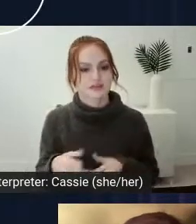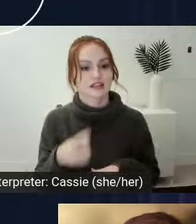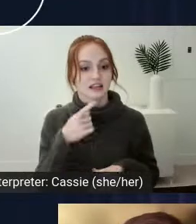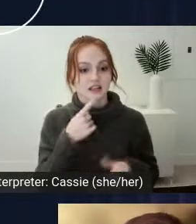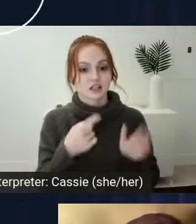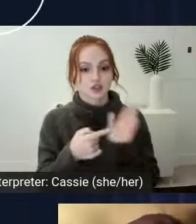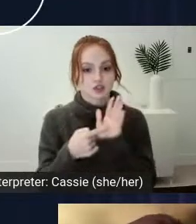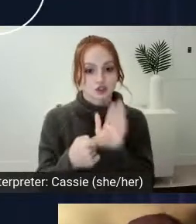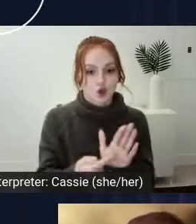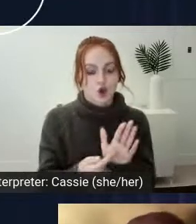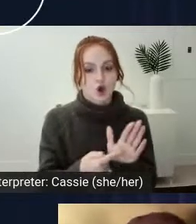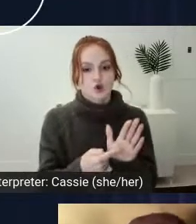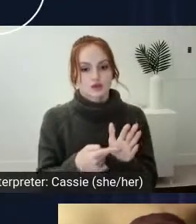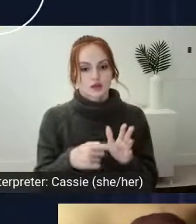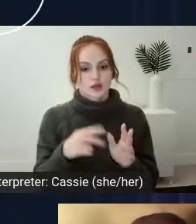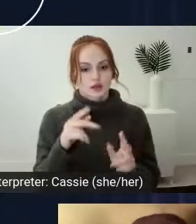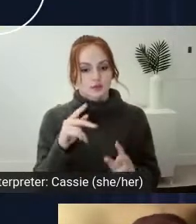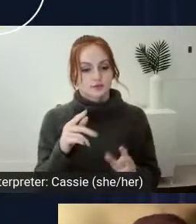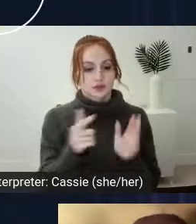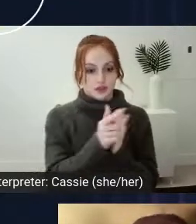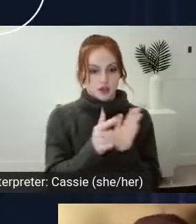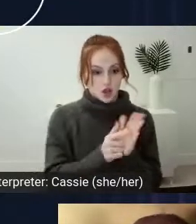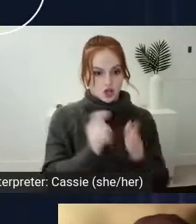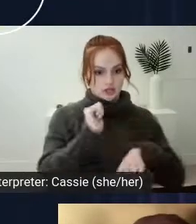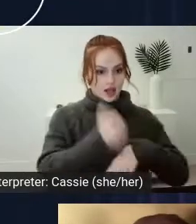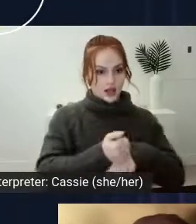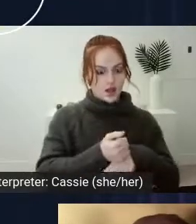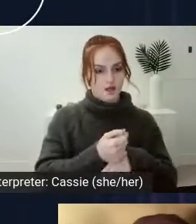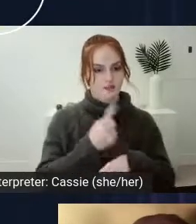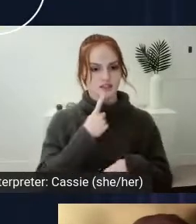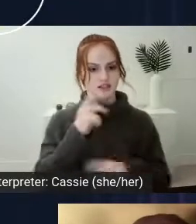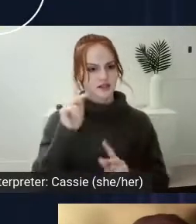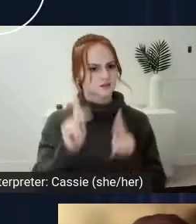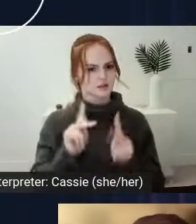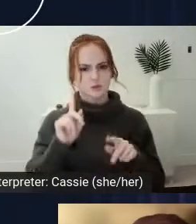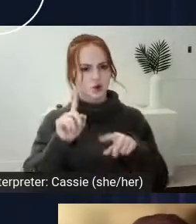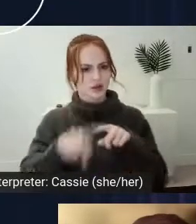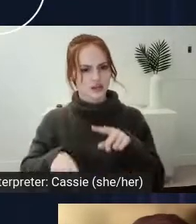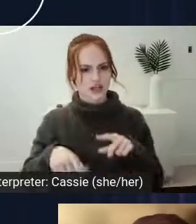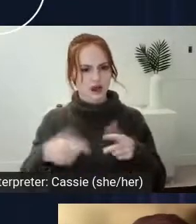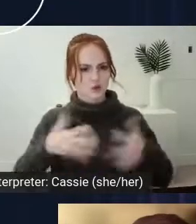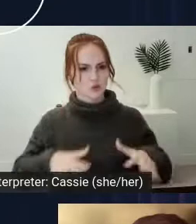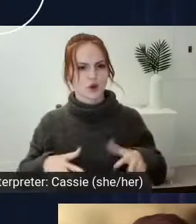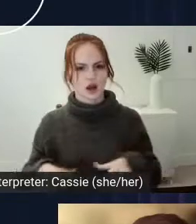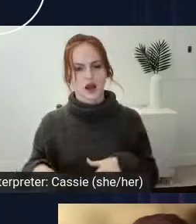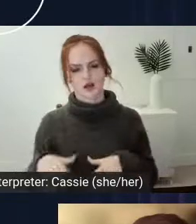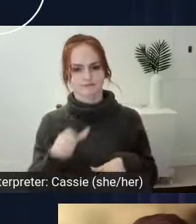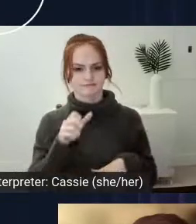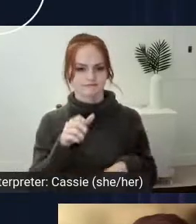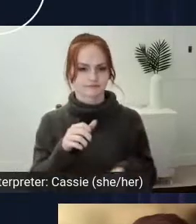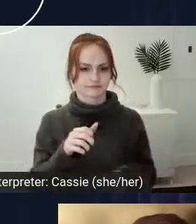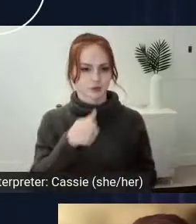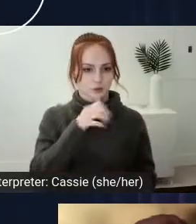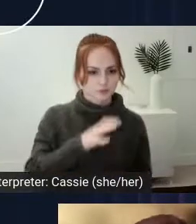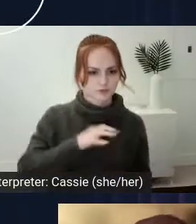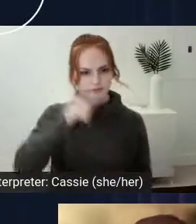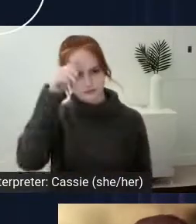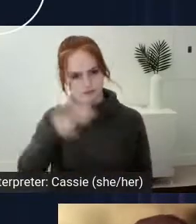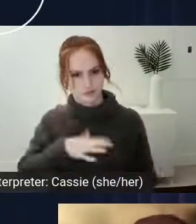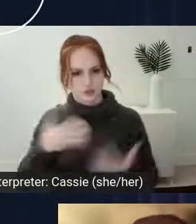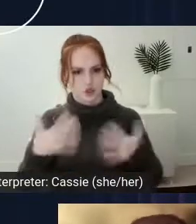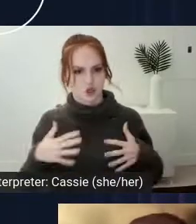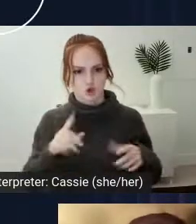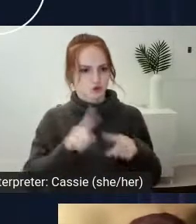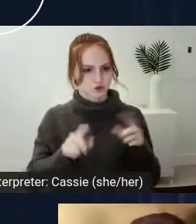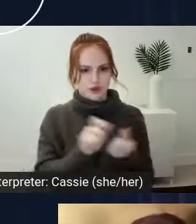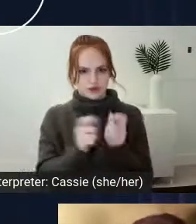or anti-cross-dressing legislation as a precursor to today's abortion bans and anti-trans legislation. So